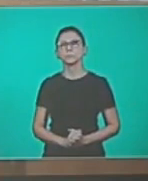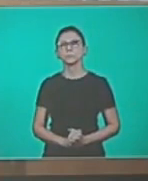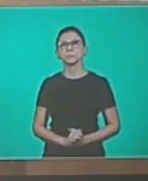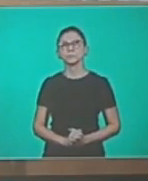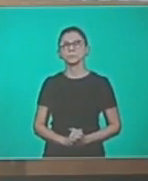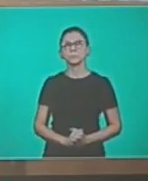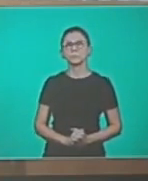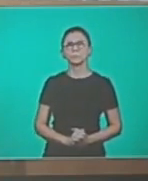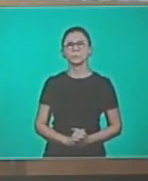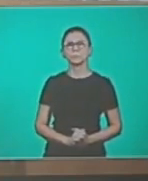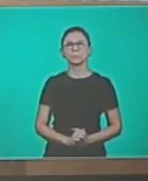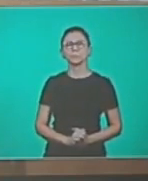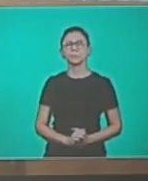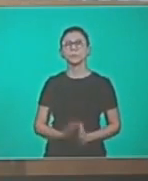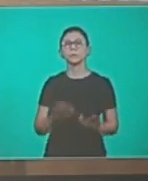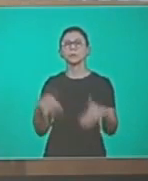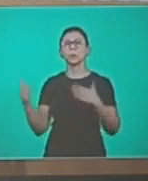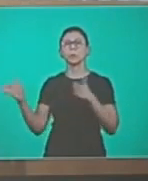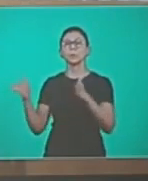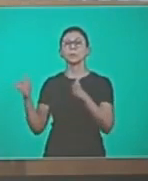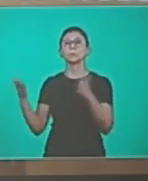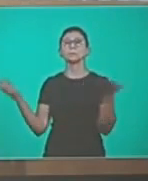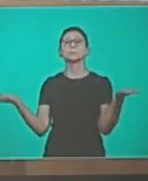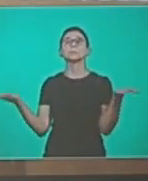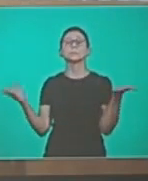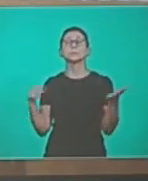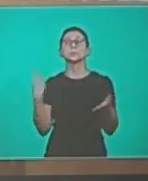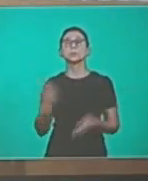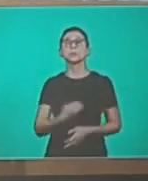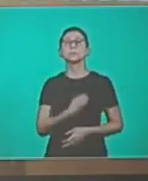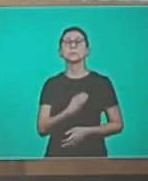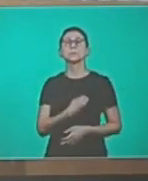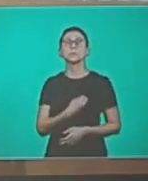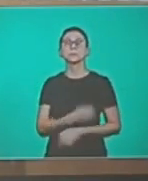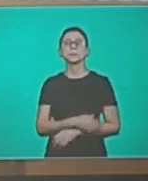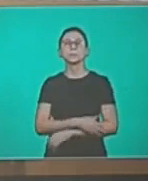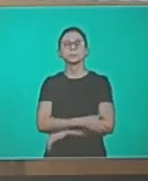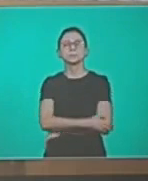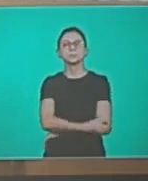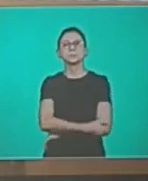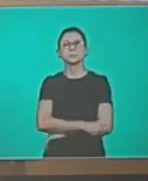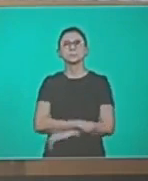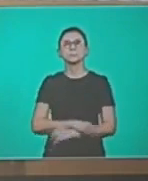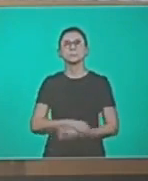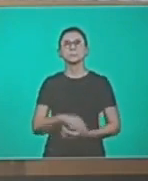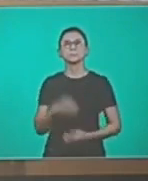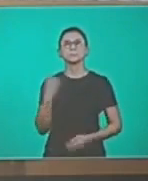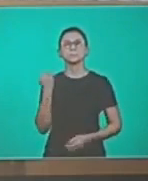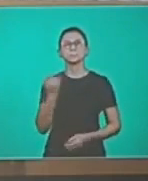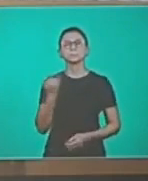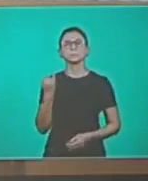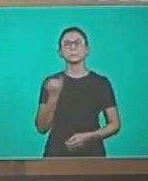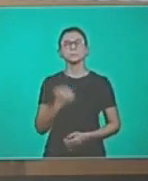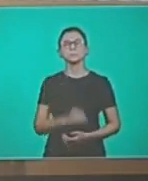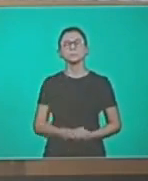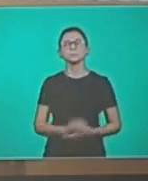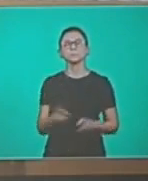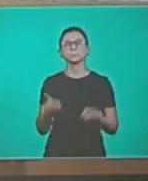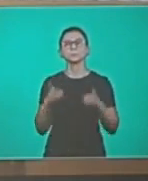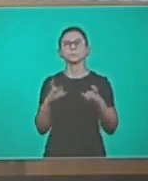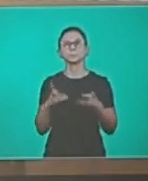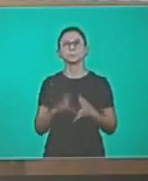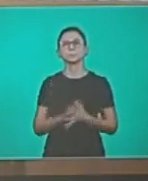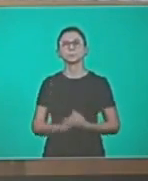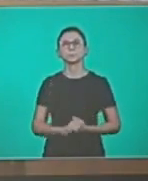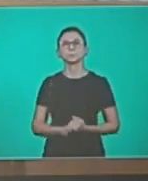conciliation, the reconciliation of the shift and the payments.